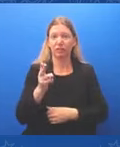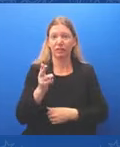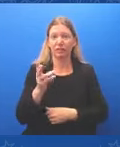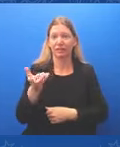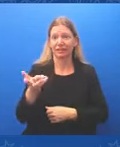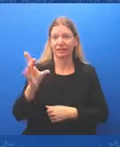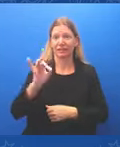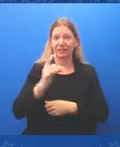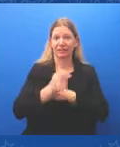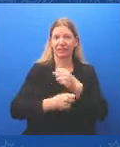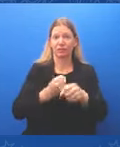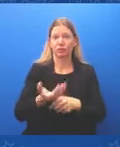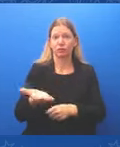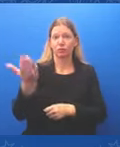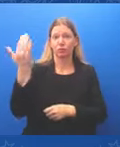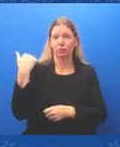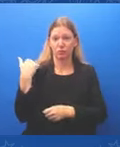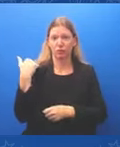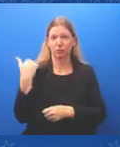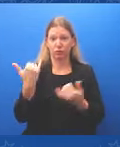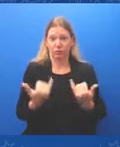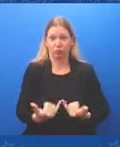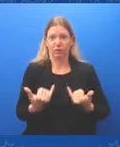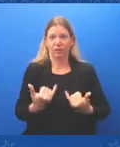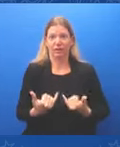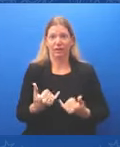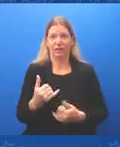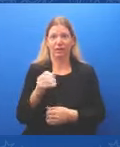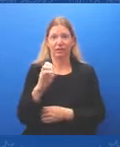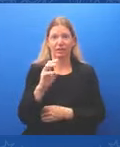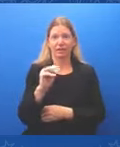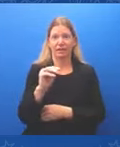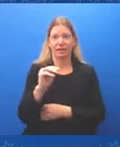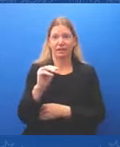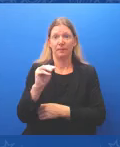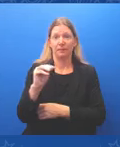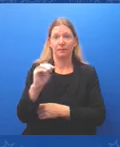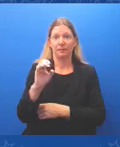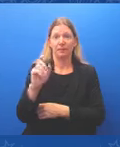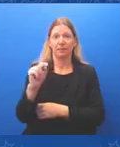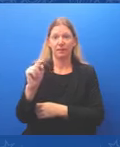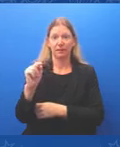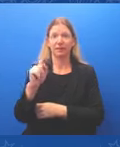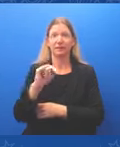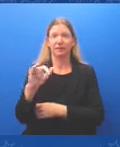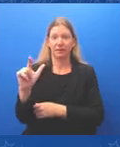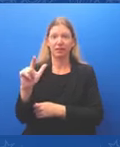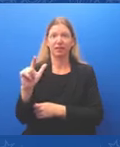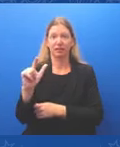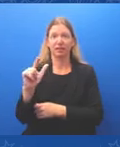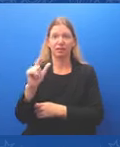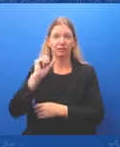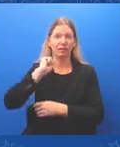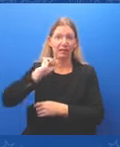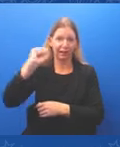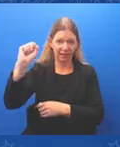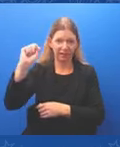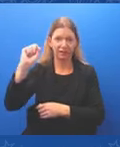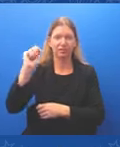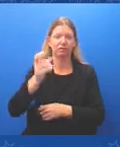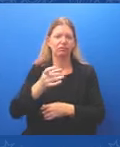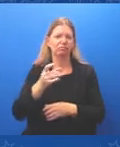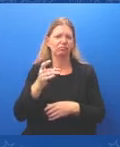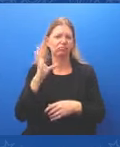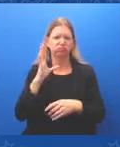lynched and brutalized. He took his last breath at just 14 years of age for talking to a